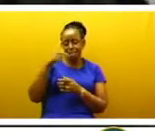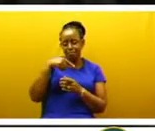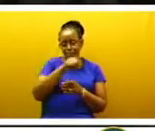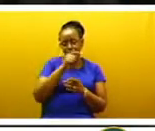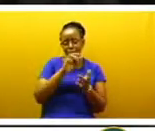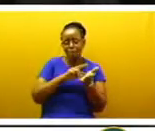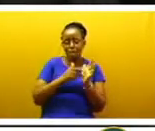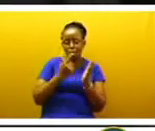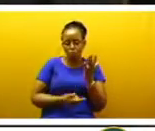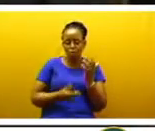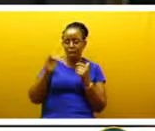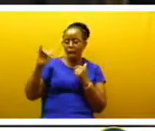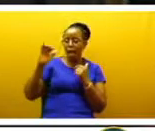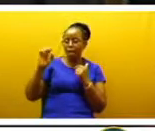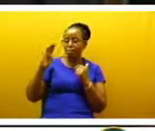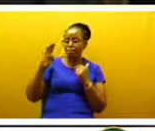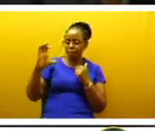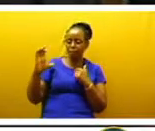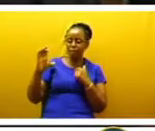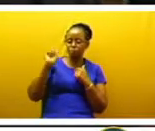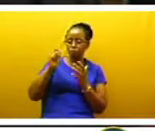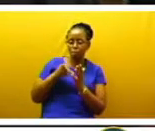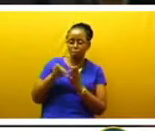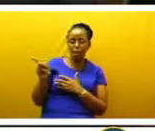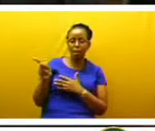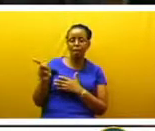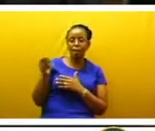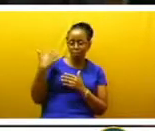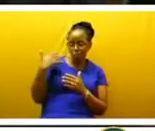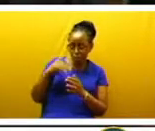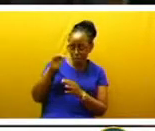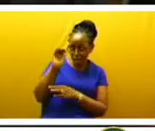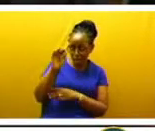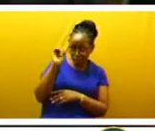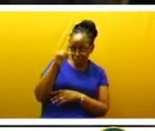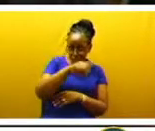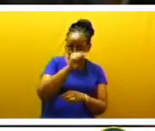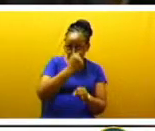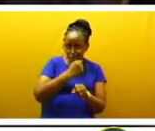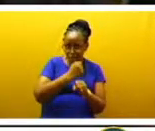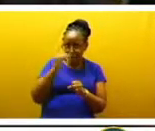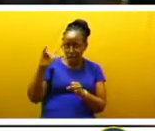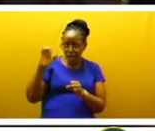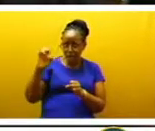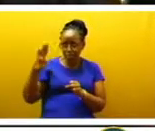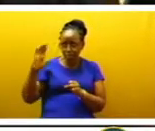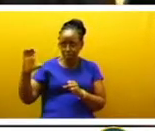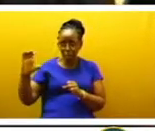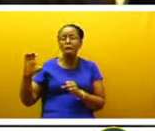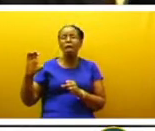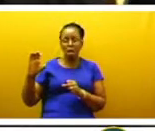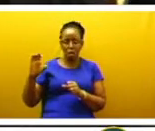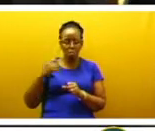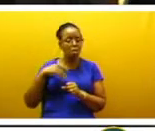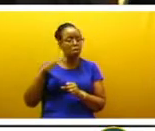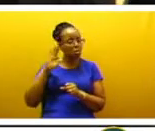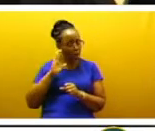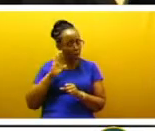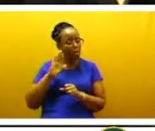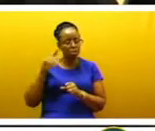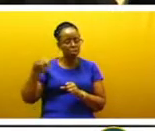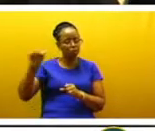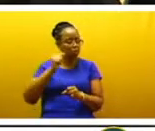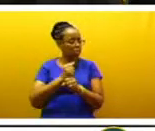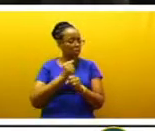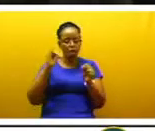he's an employee of the Iebc, but I was assured he was not. I would like to state for the record that